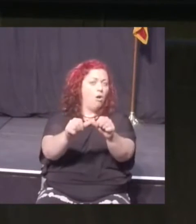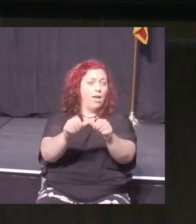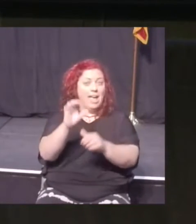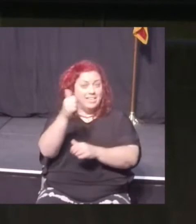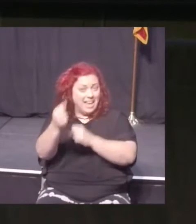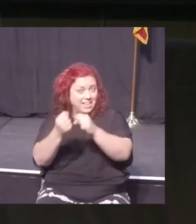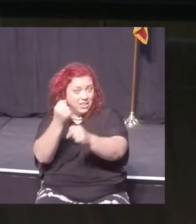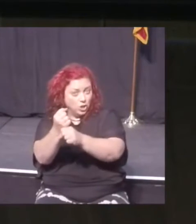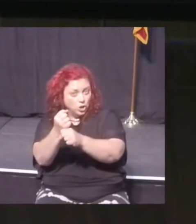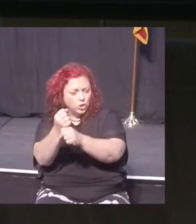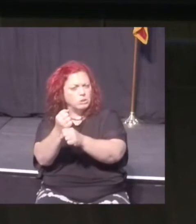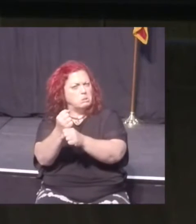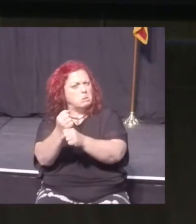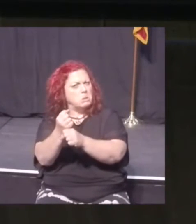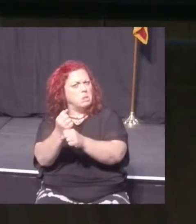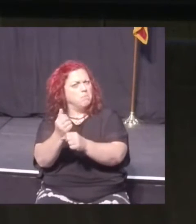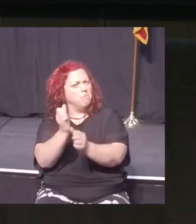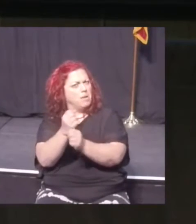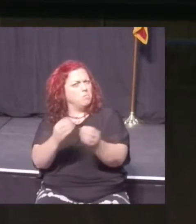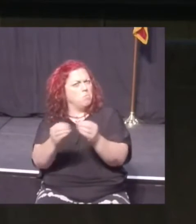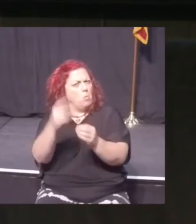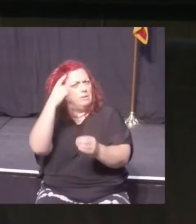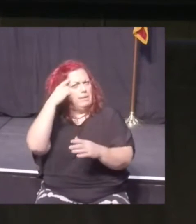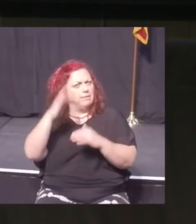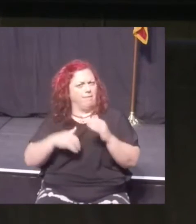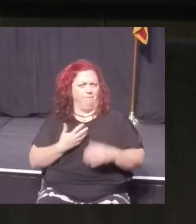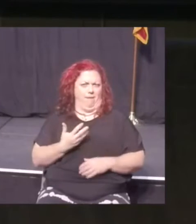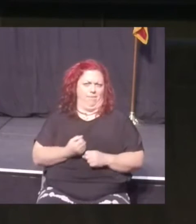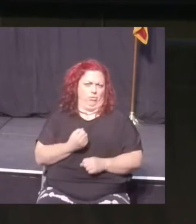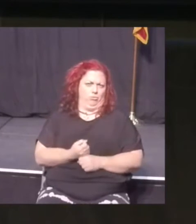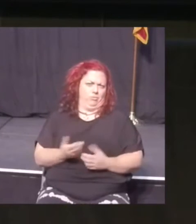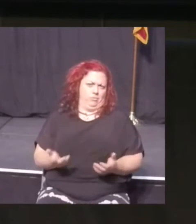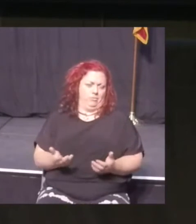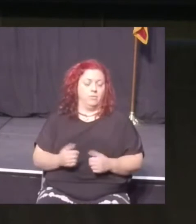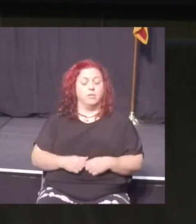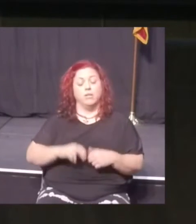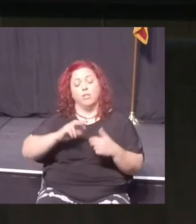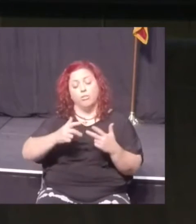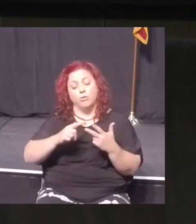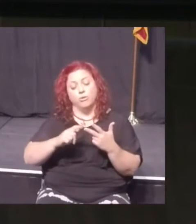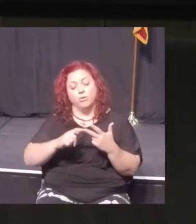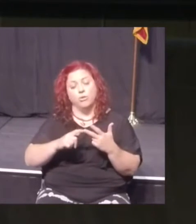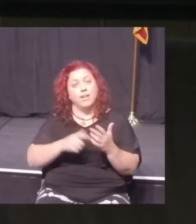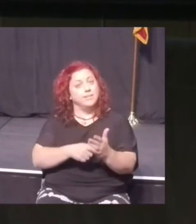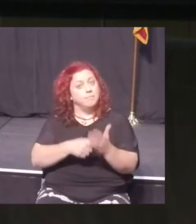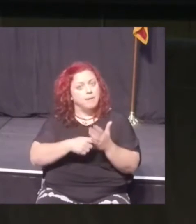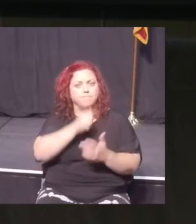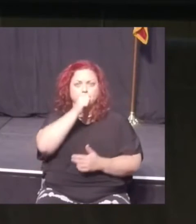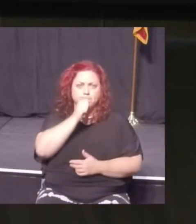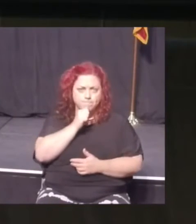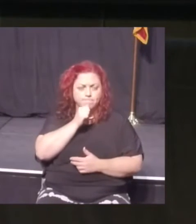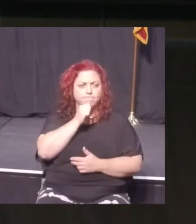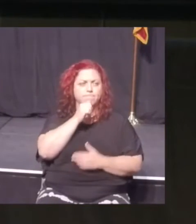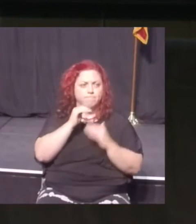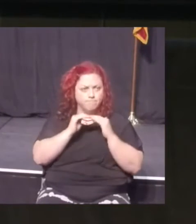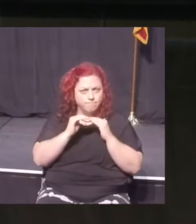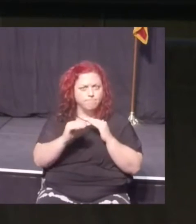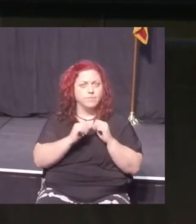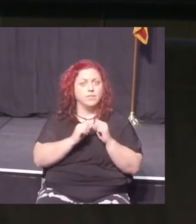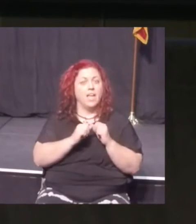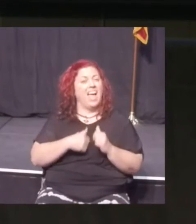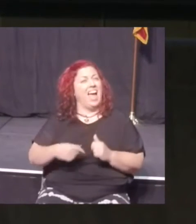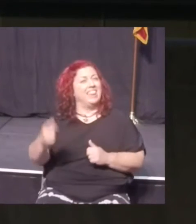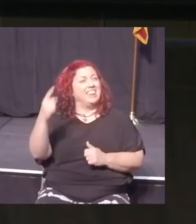more sense to me than 5. Third, it demands patience.